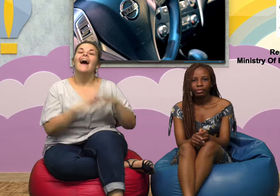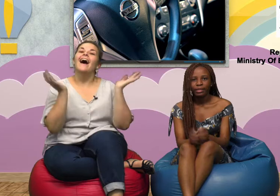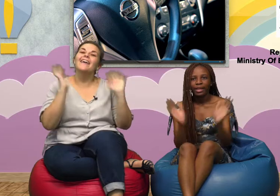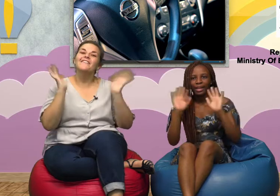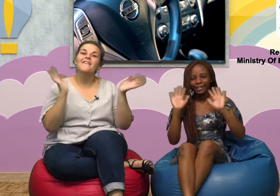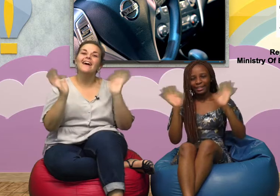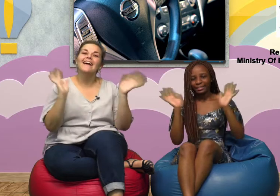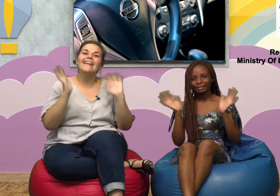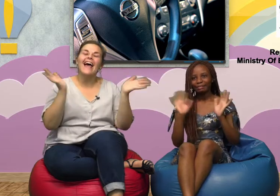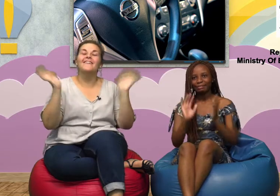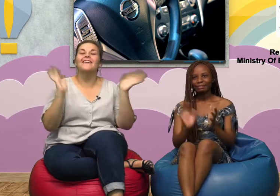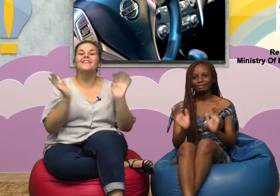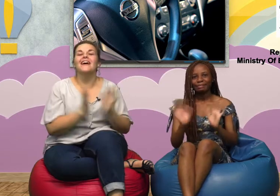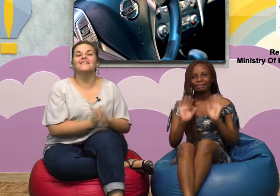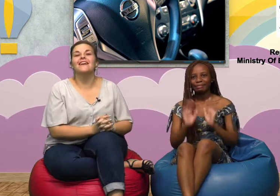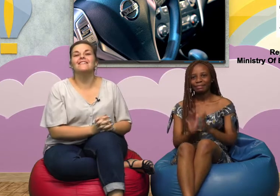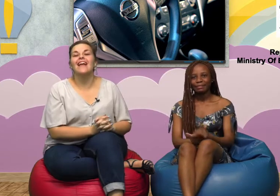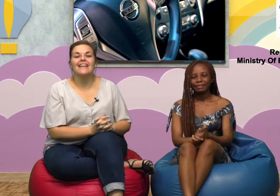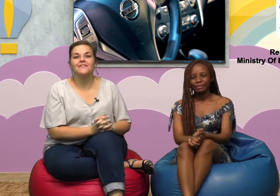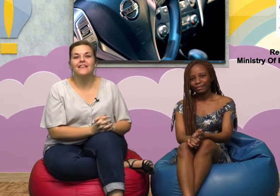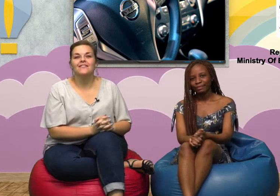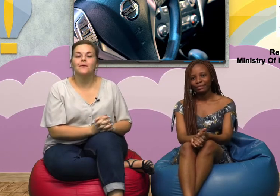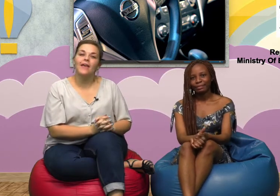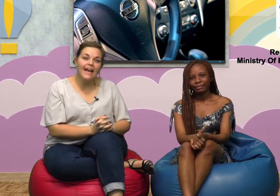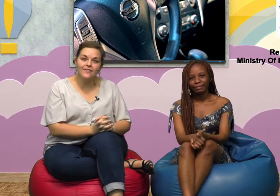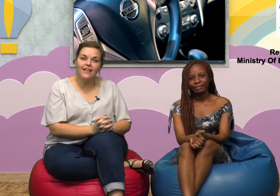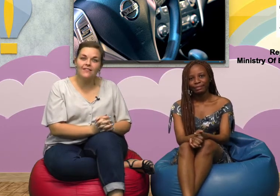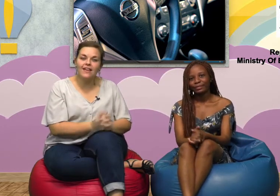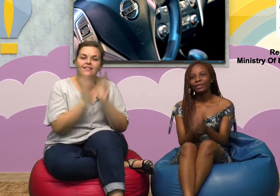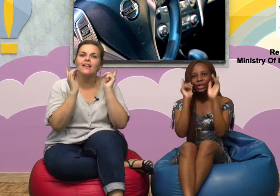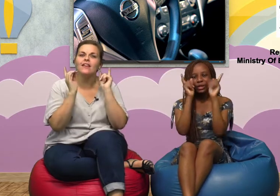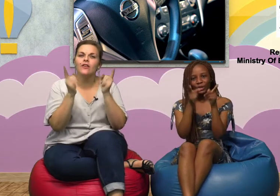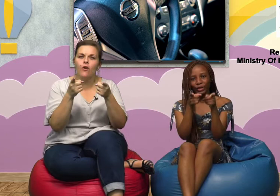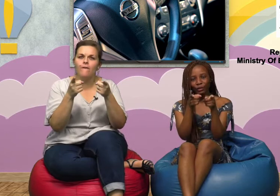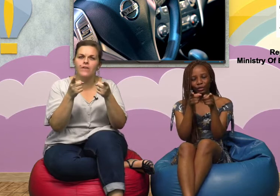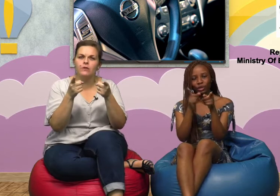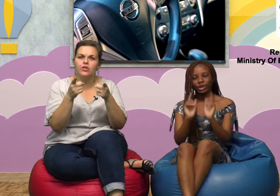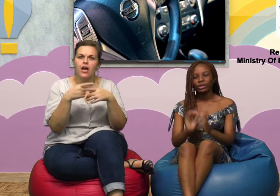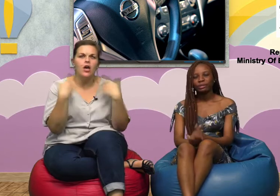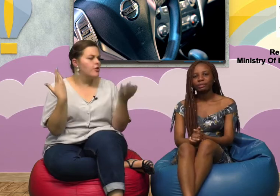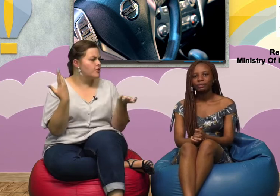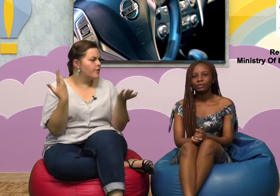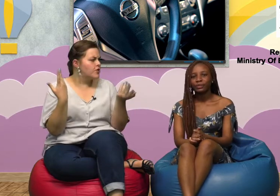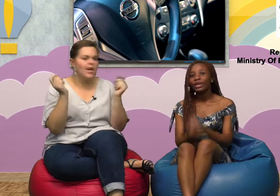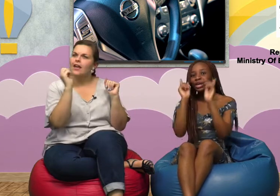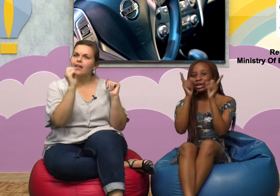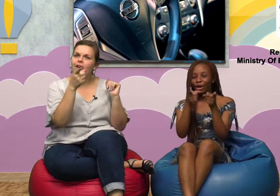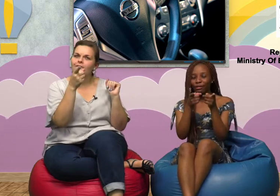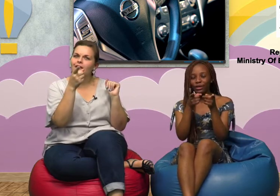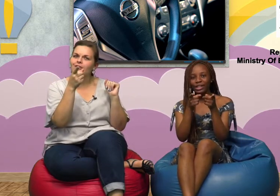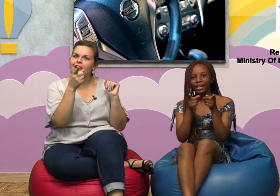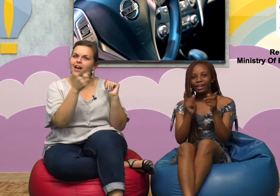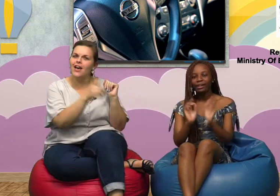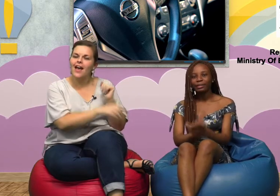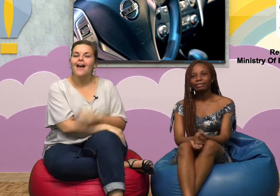Hi everyone and welcome back to MyZone Active Kids, where we actively invest in your future. Whose future? Your